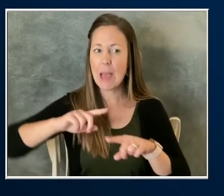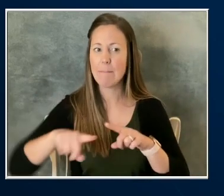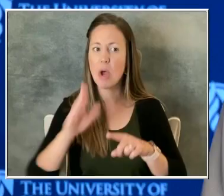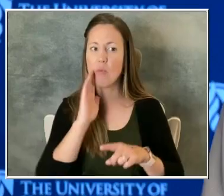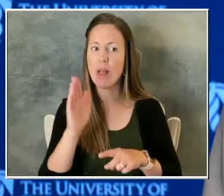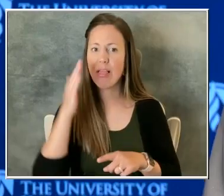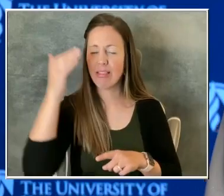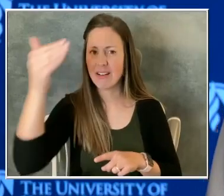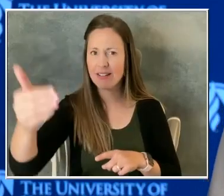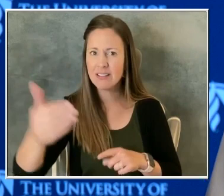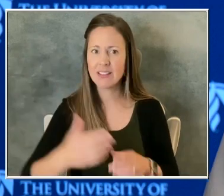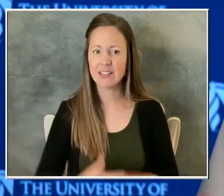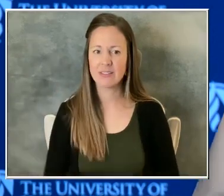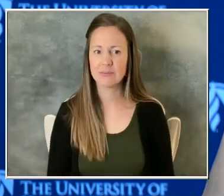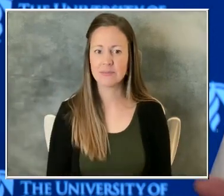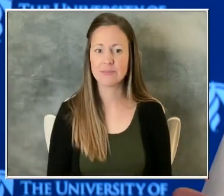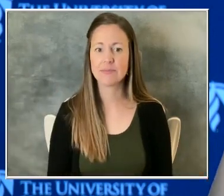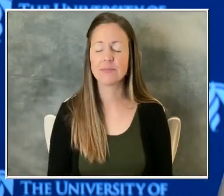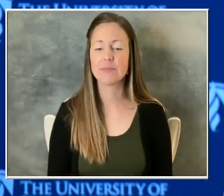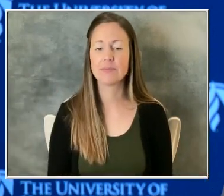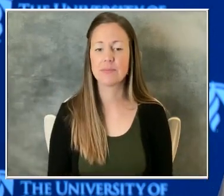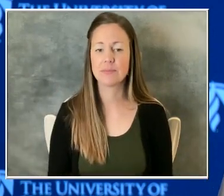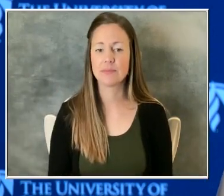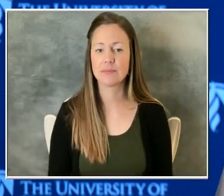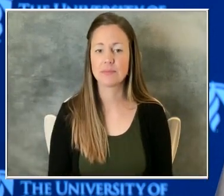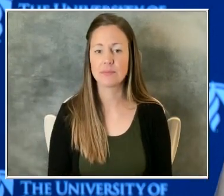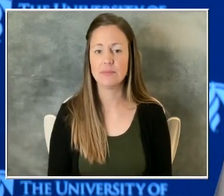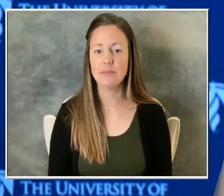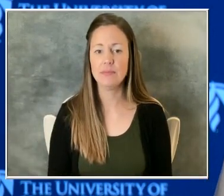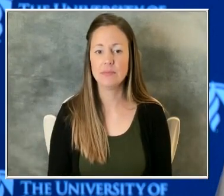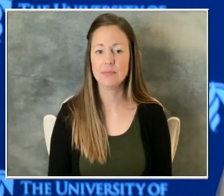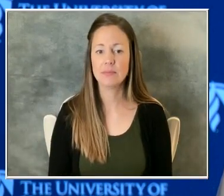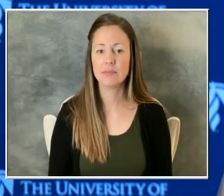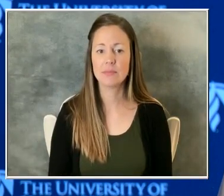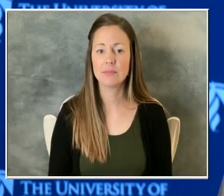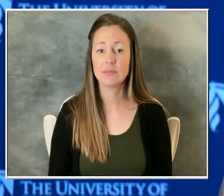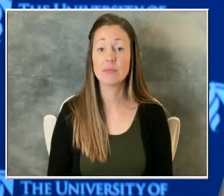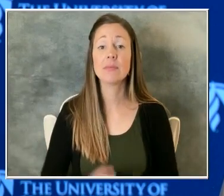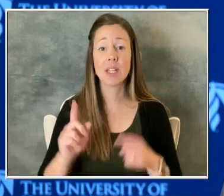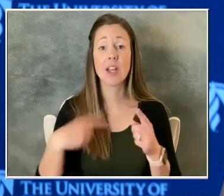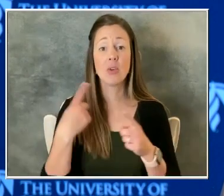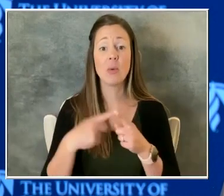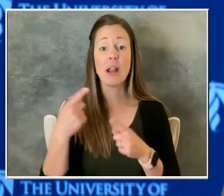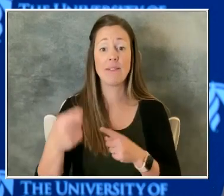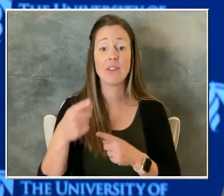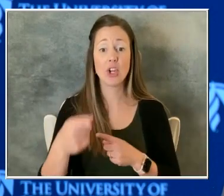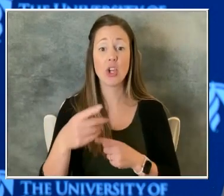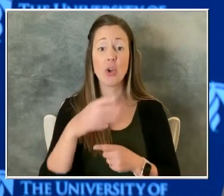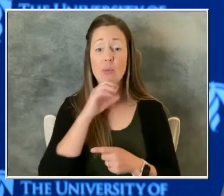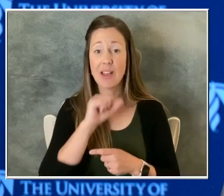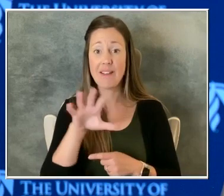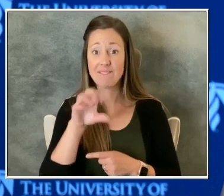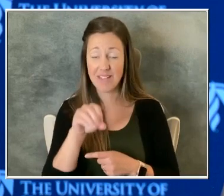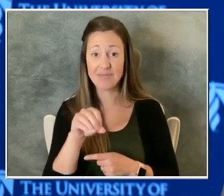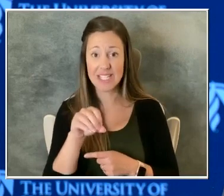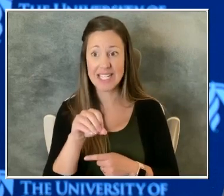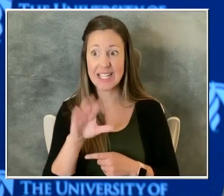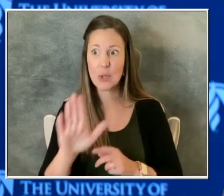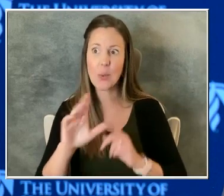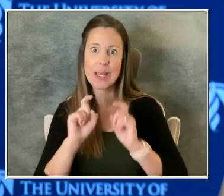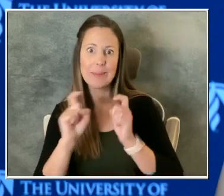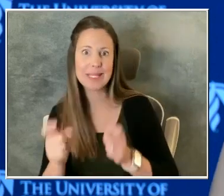would, at 50, you know, as your 50th birthday present, I would certainly go get your dose of vaccine. It's a